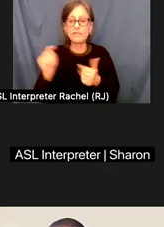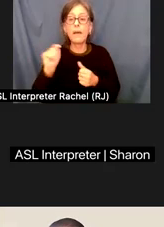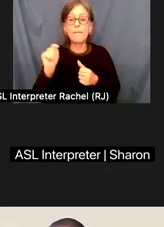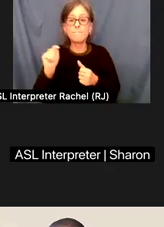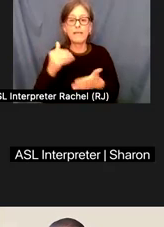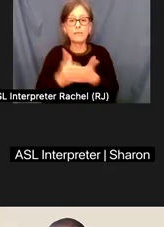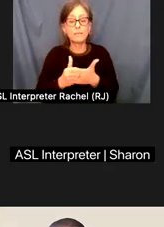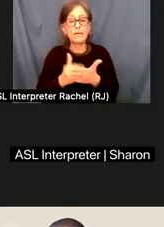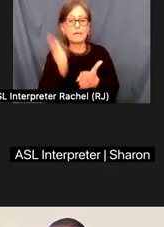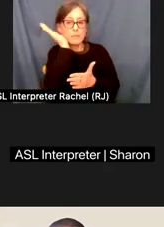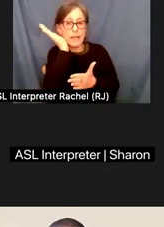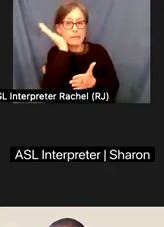good option.